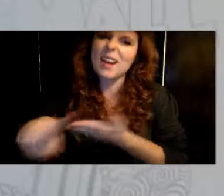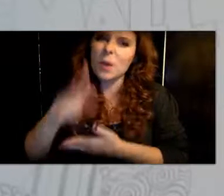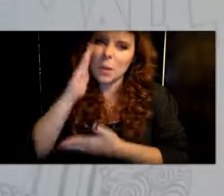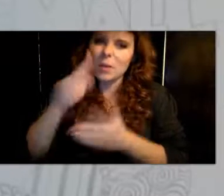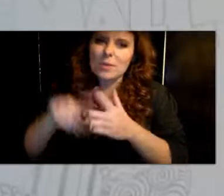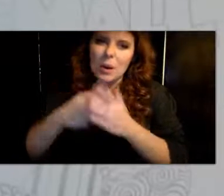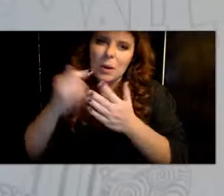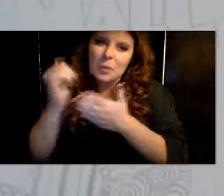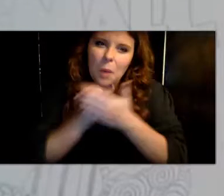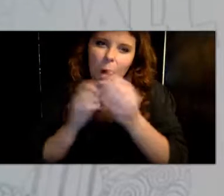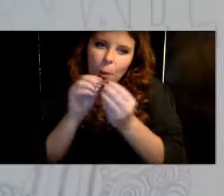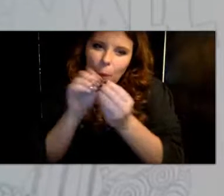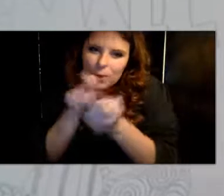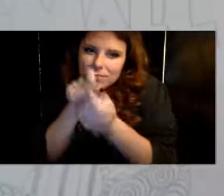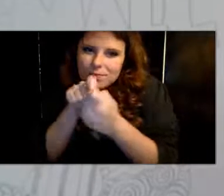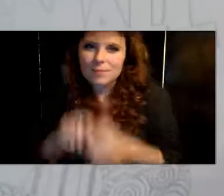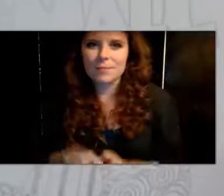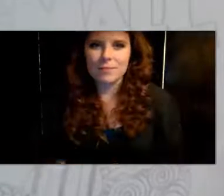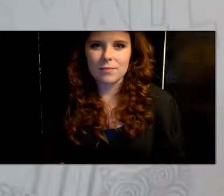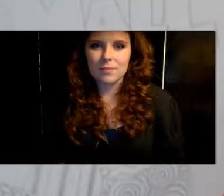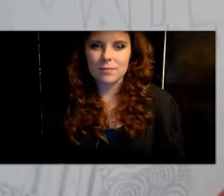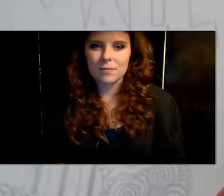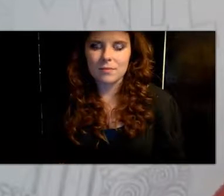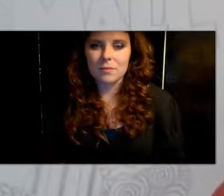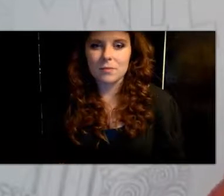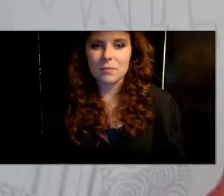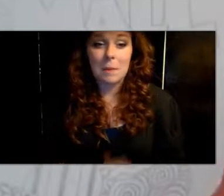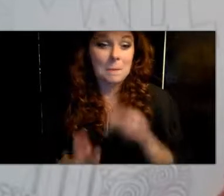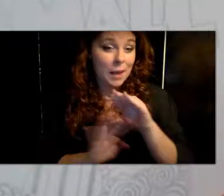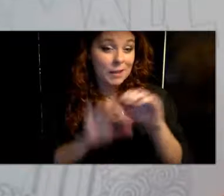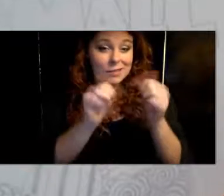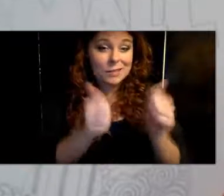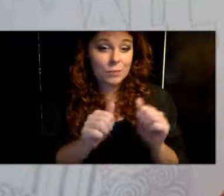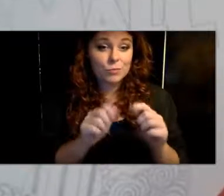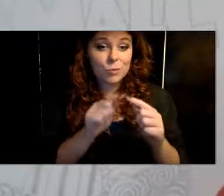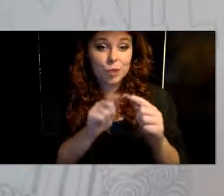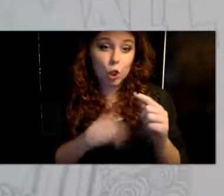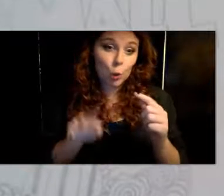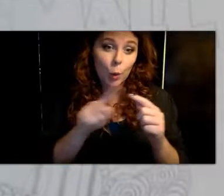start drawing in a little bit more detail. So basic shapes, we can do a circle.